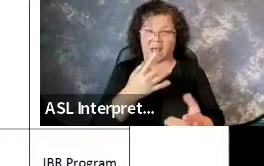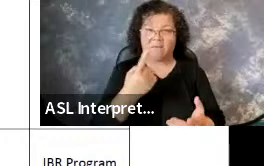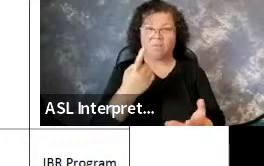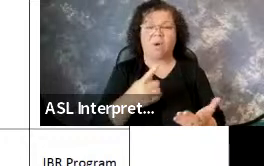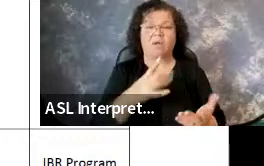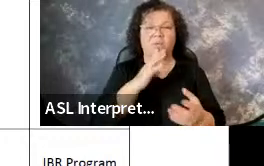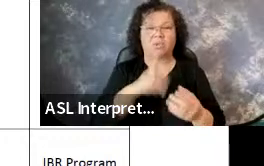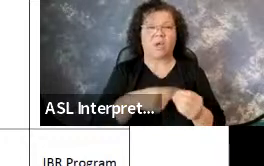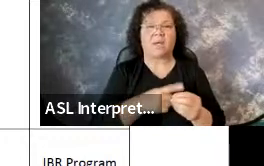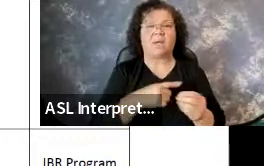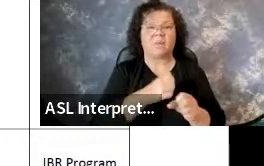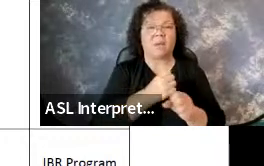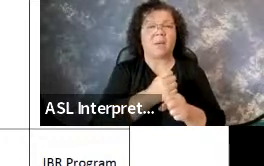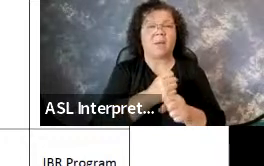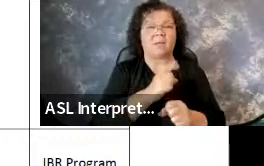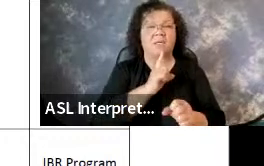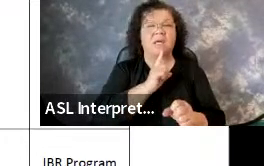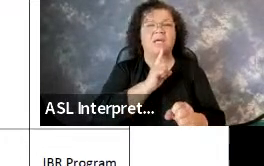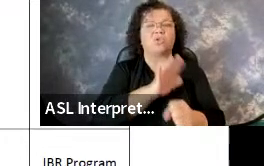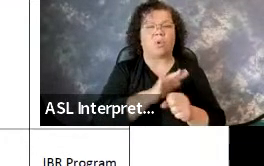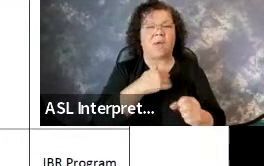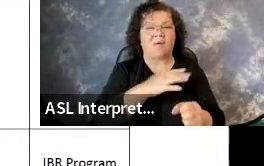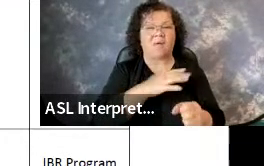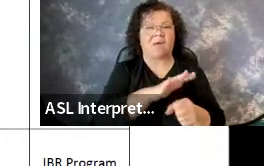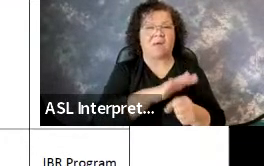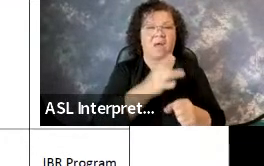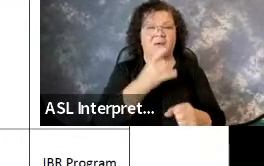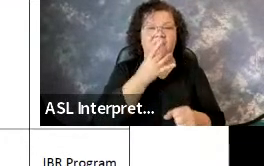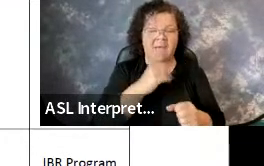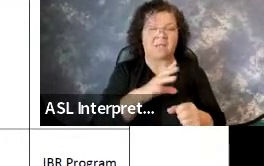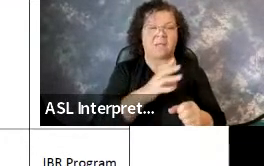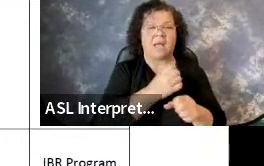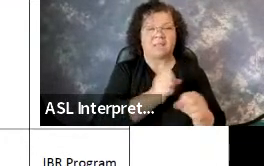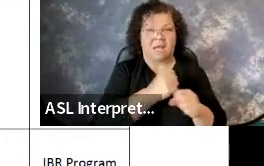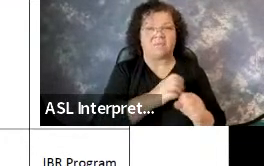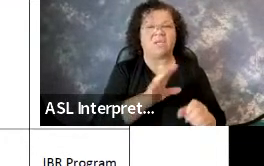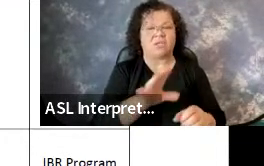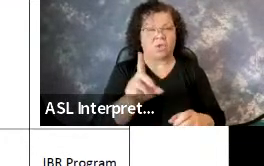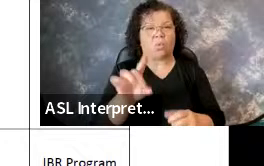about making sure that there's considerations for lighting and safety on multi-use paths.